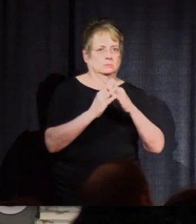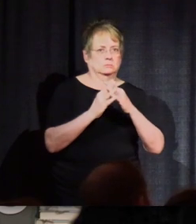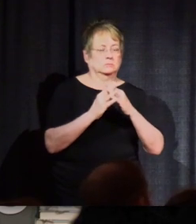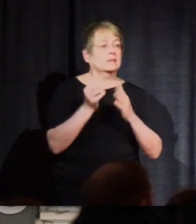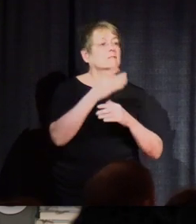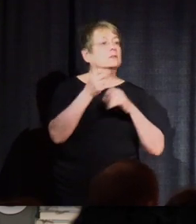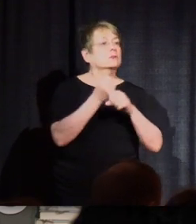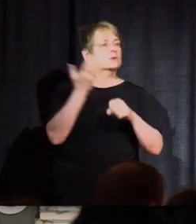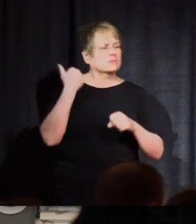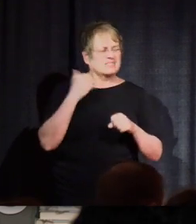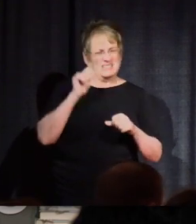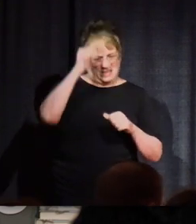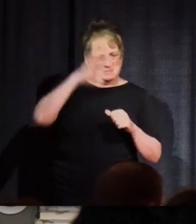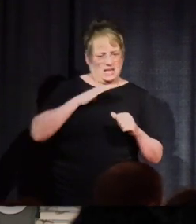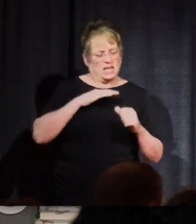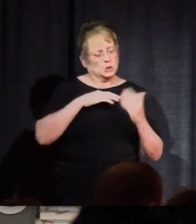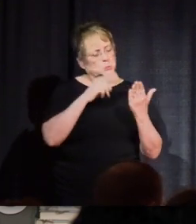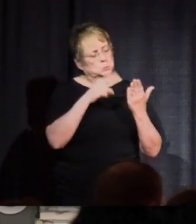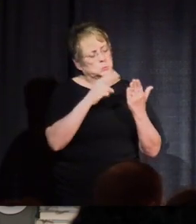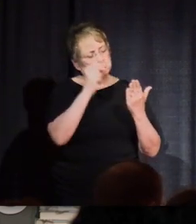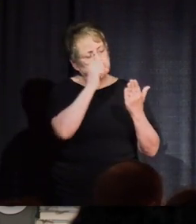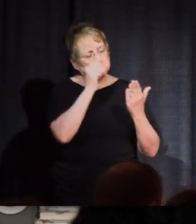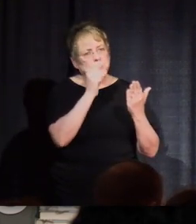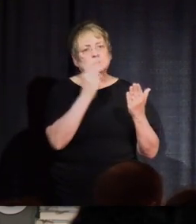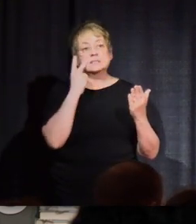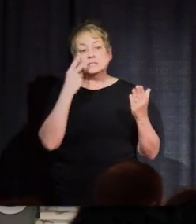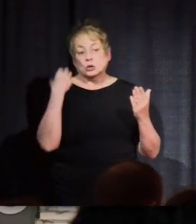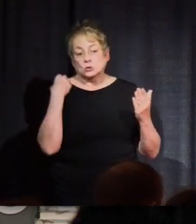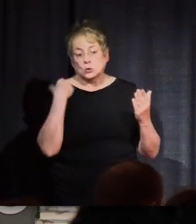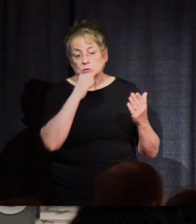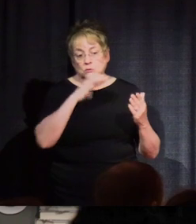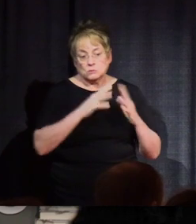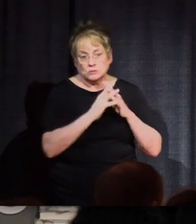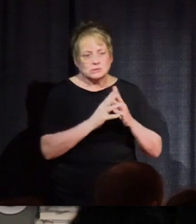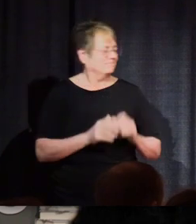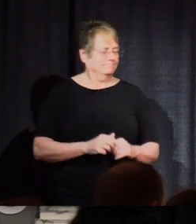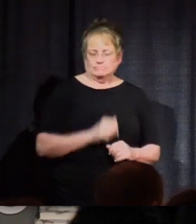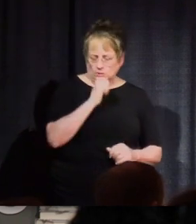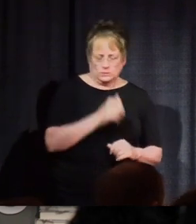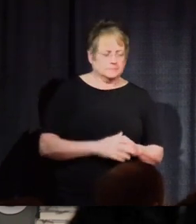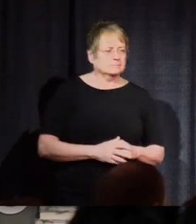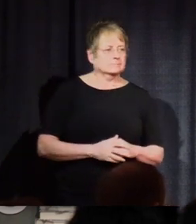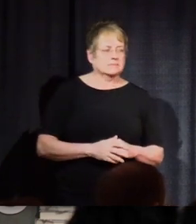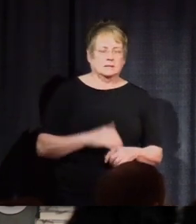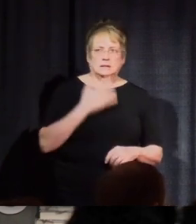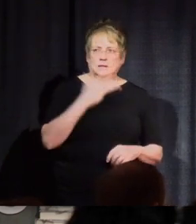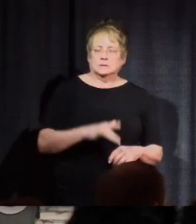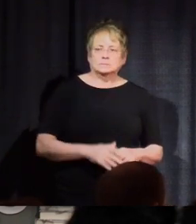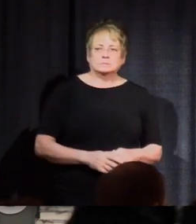a few years ago i looked up that man just to make sure he wasn't coaching women wrestlers he wasn't thank